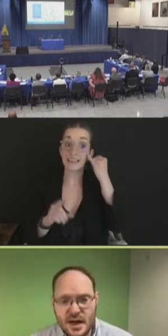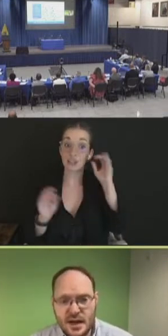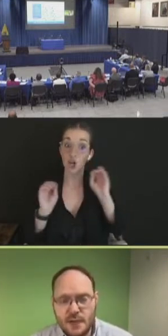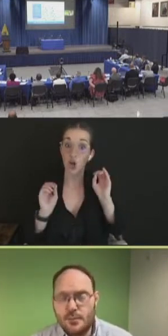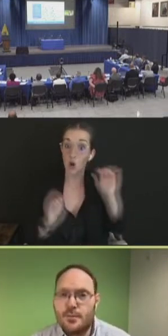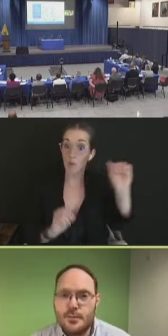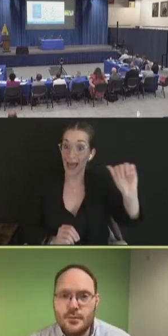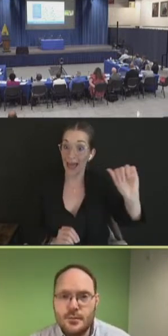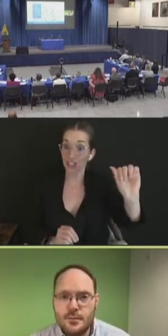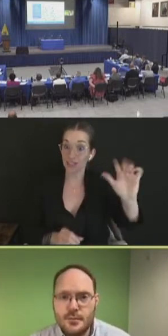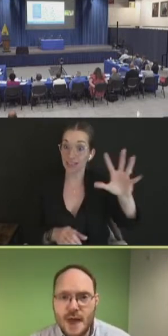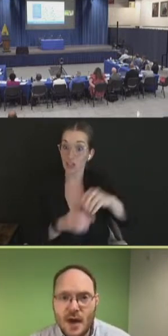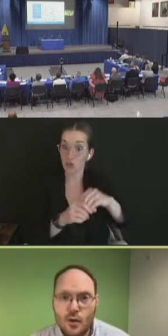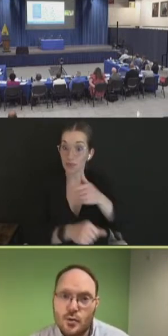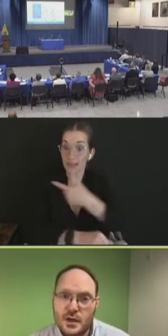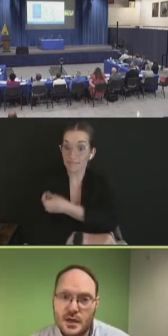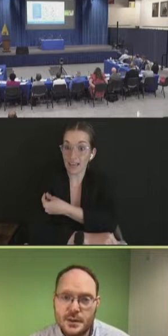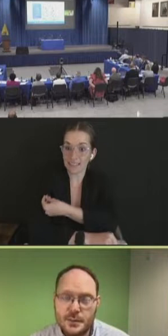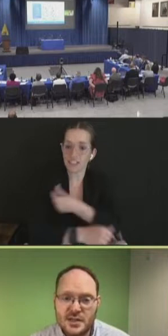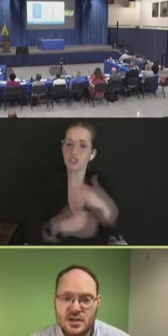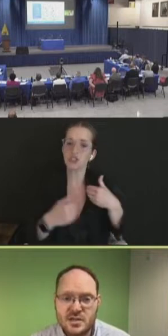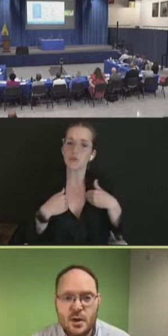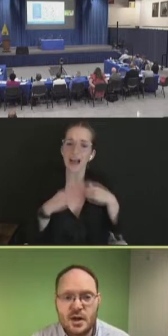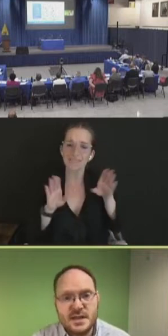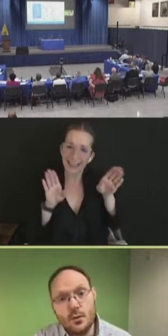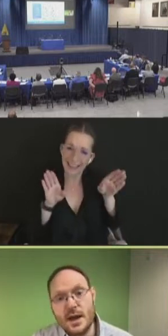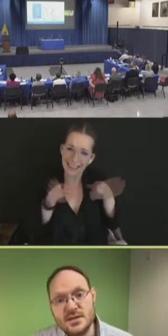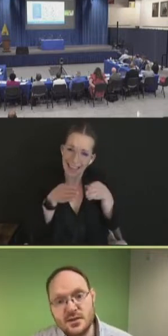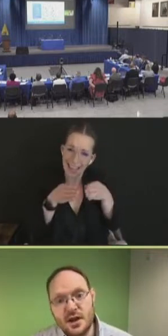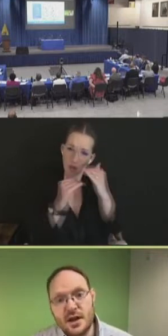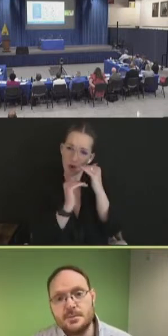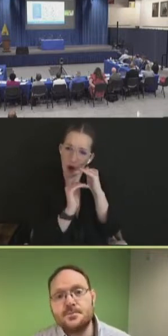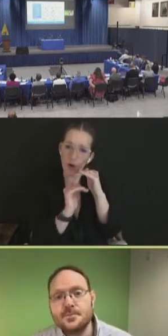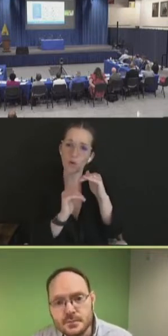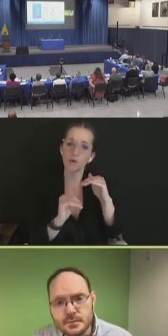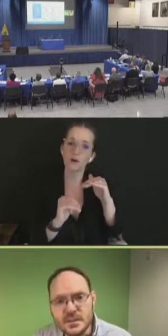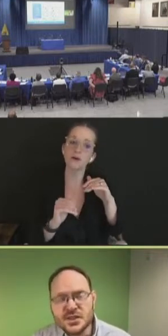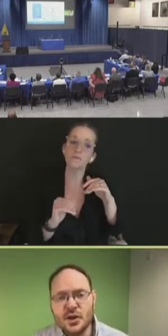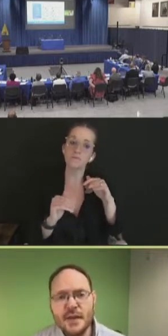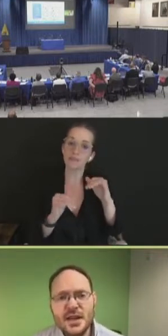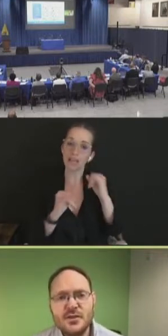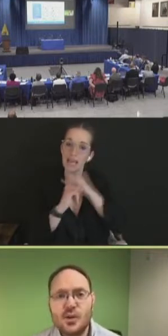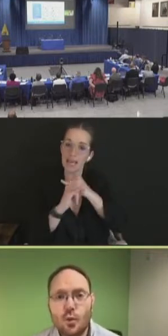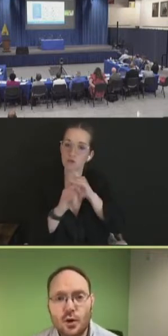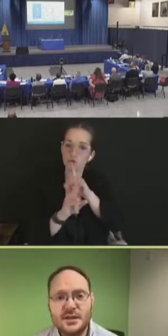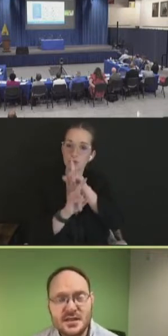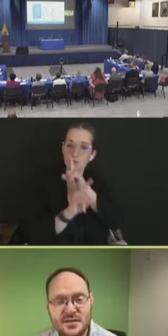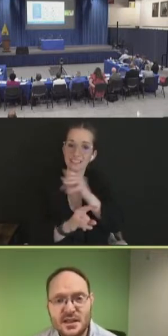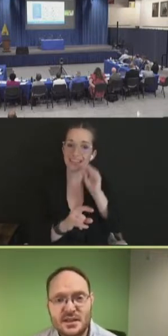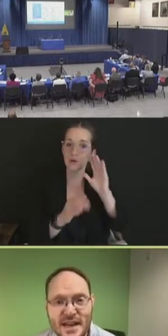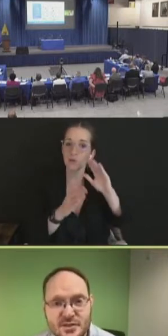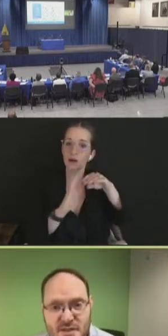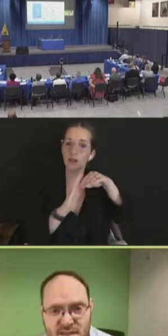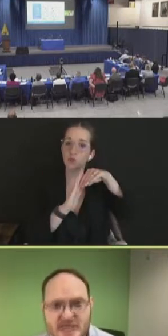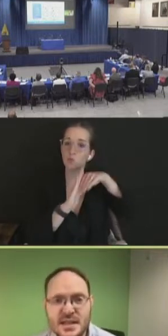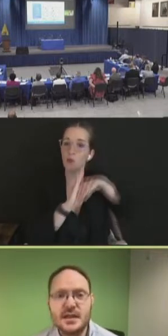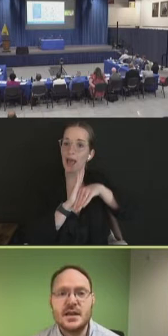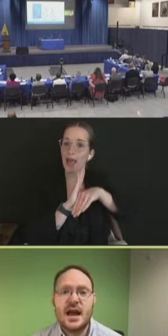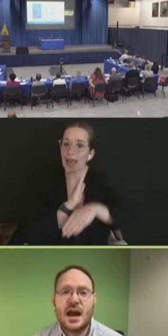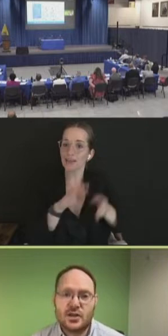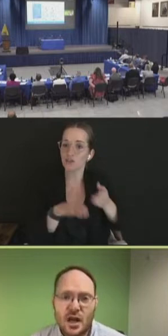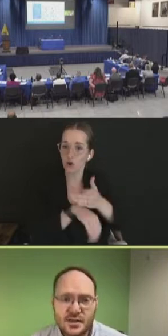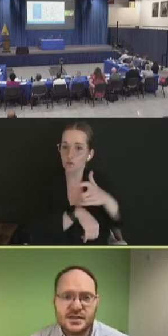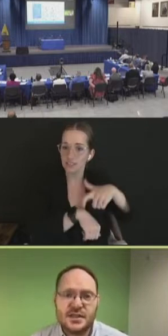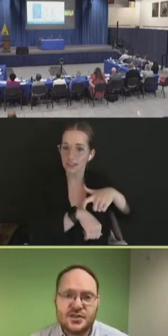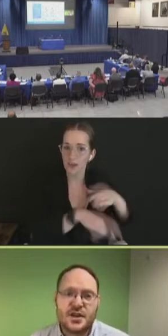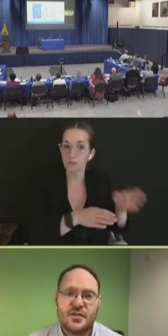very narrow immunological response and it wanes over time. So many of us who work in this field of adjuvanticity